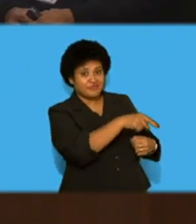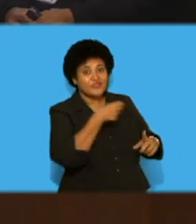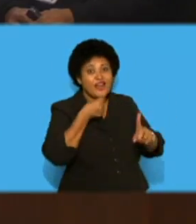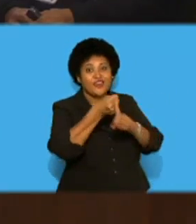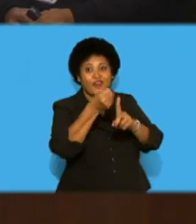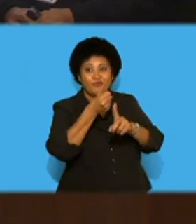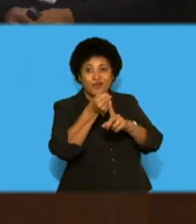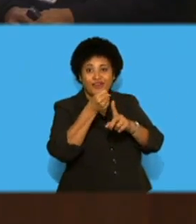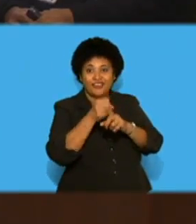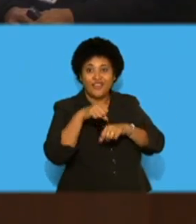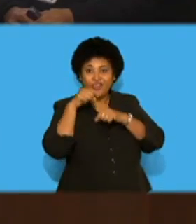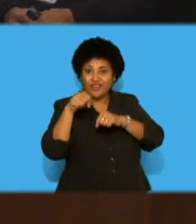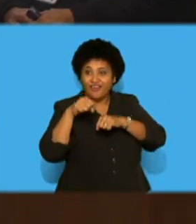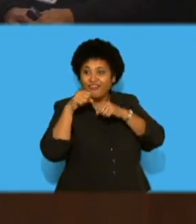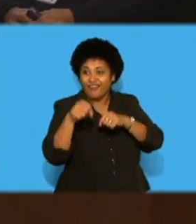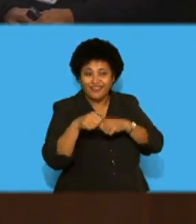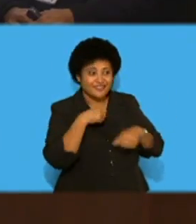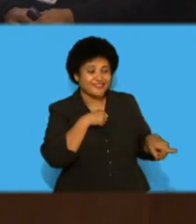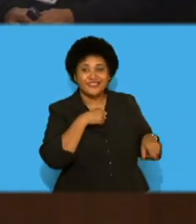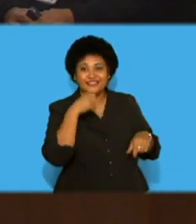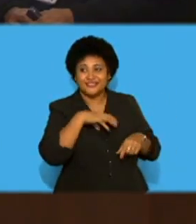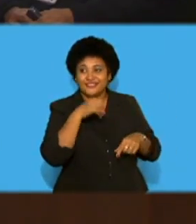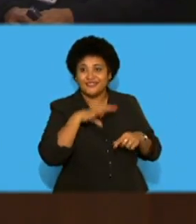horse. They're on the horse.